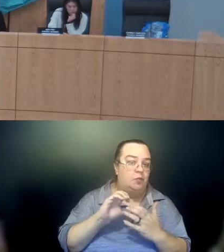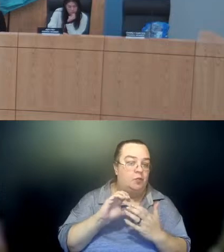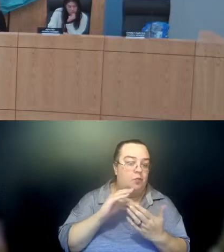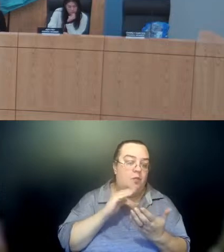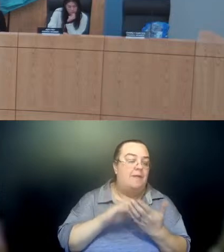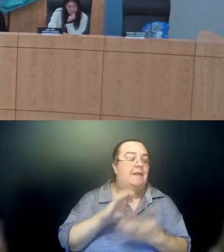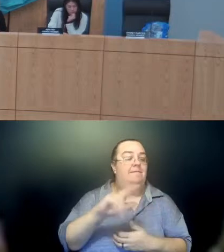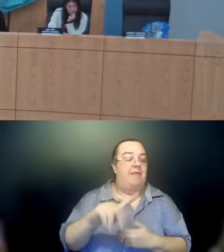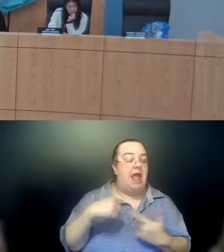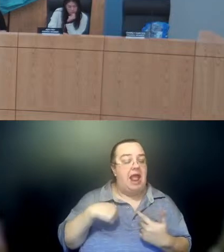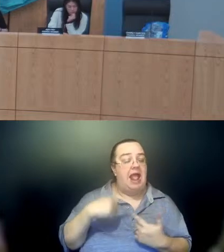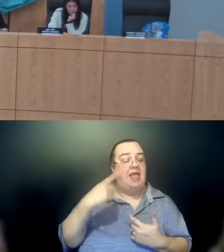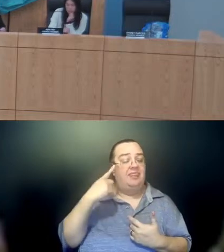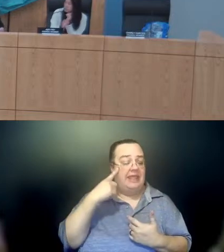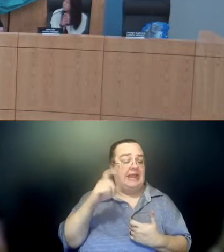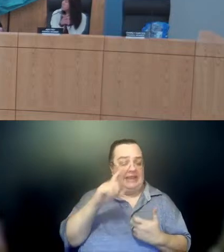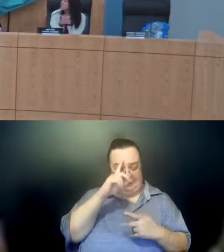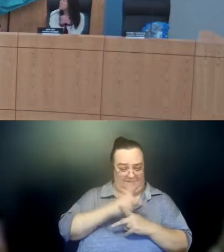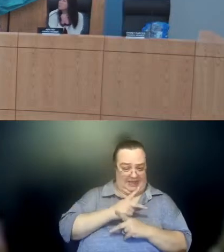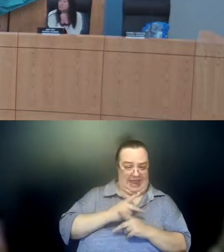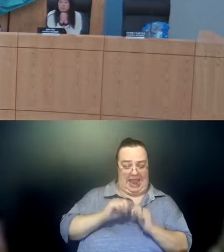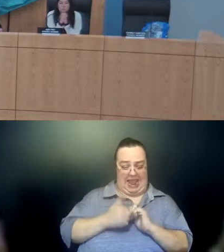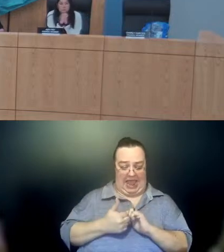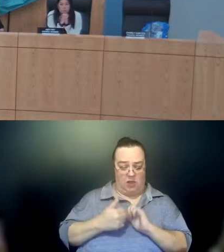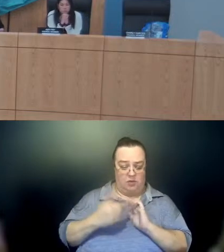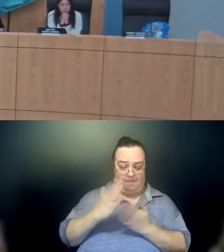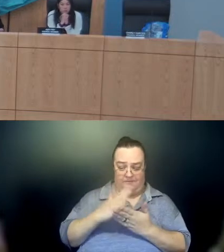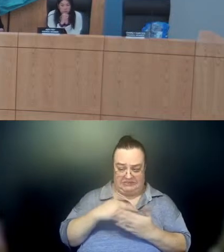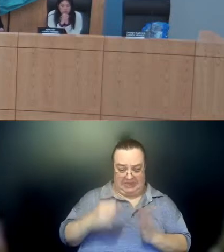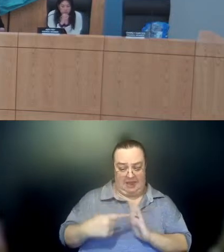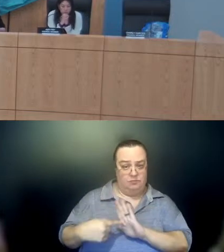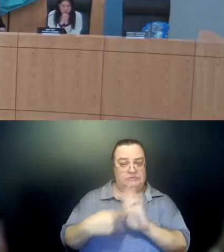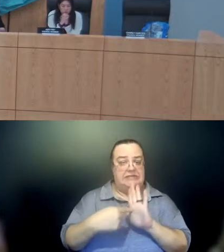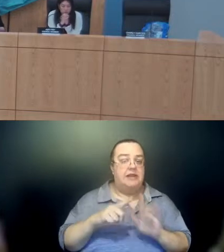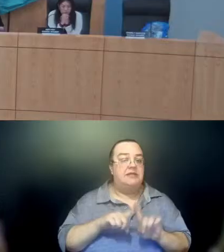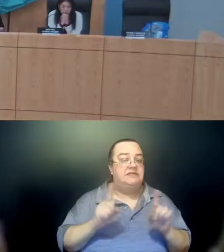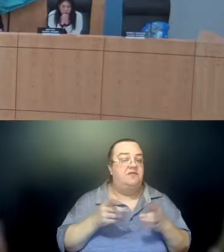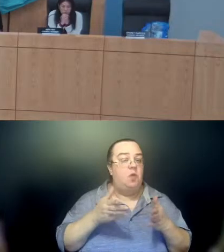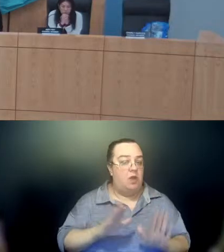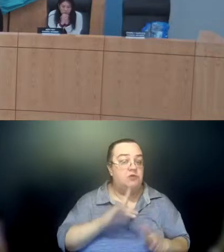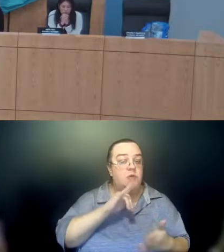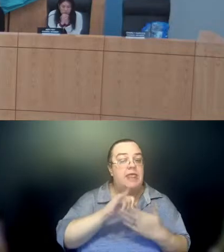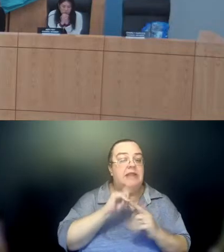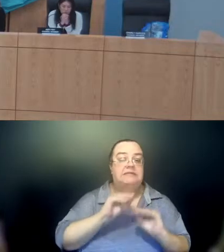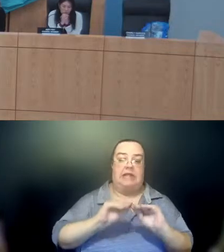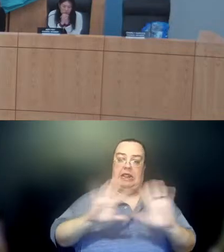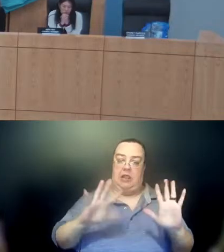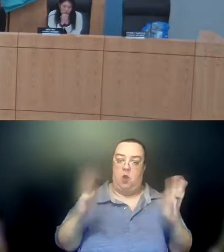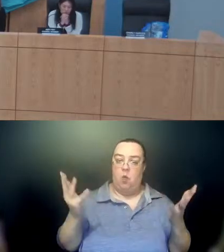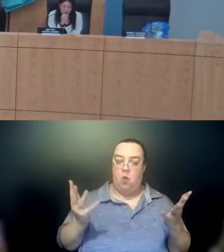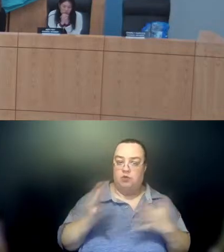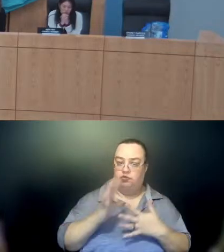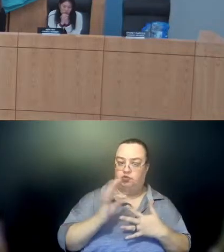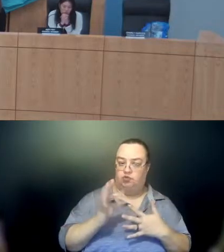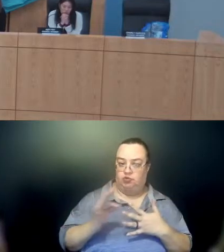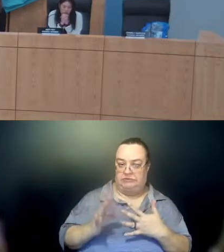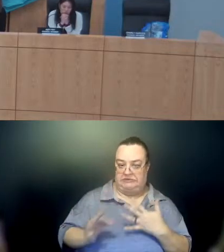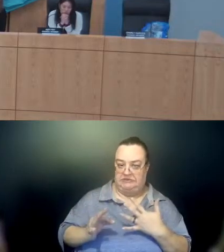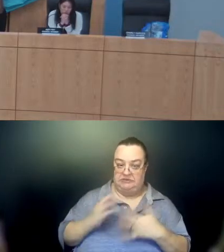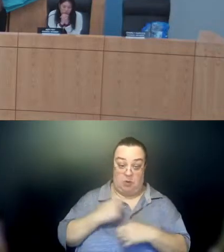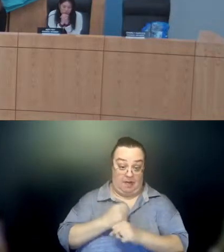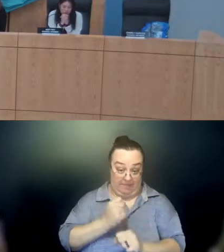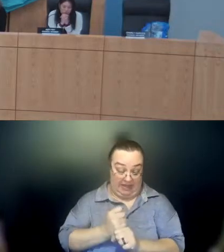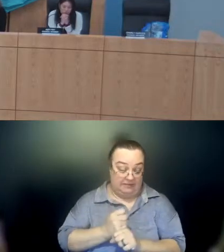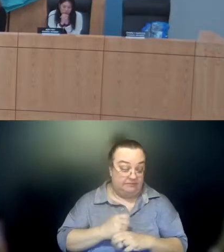a way to present the budget differently so that it is clear what choices are being made. In the